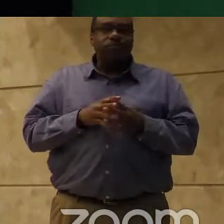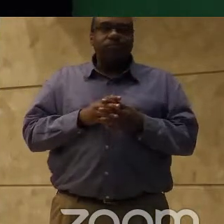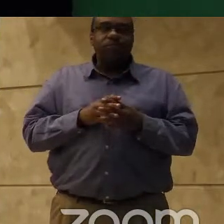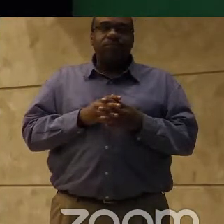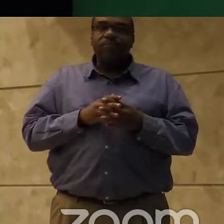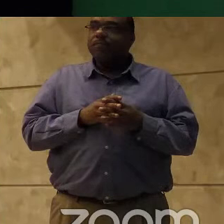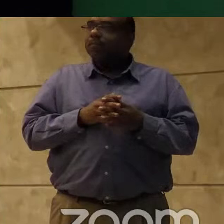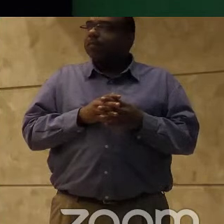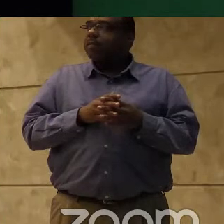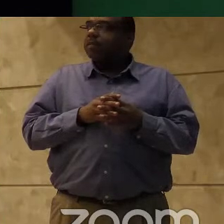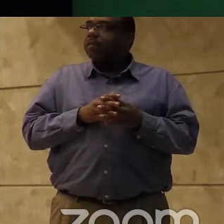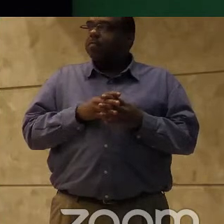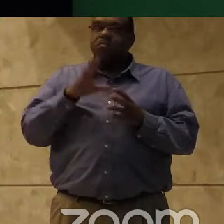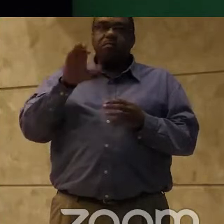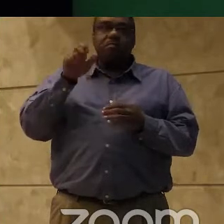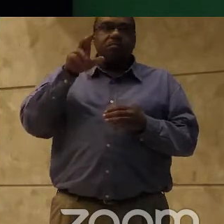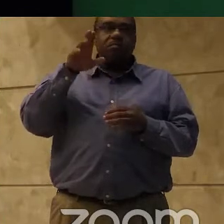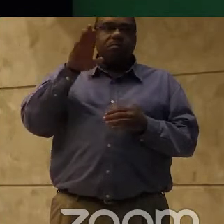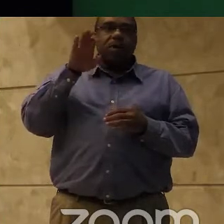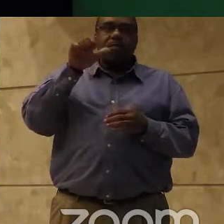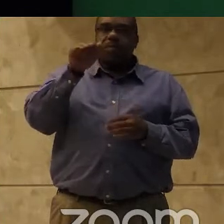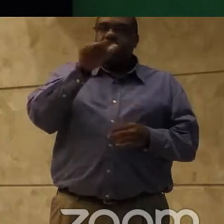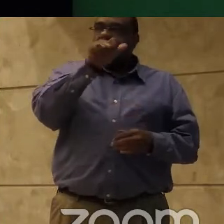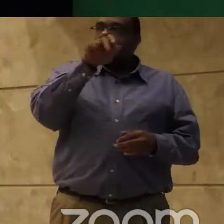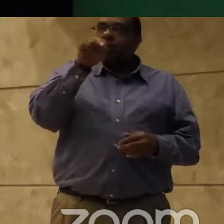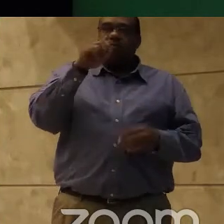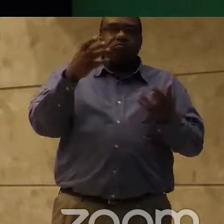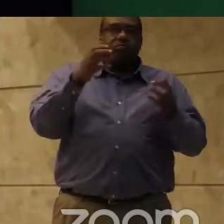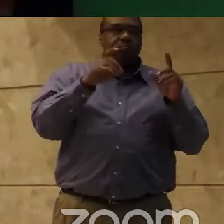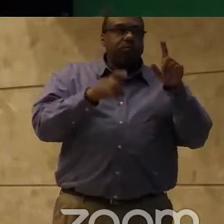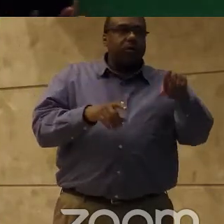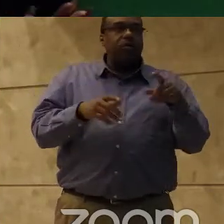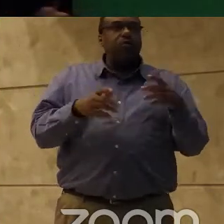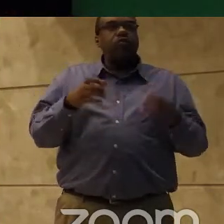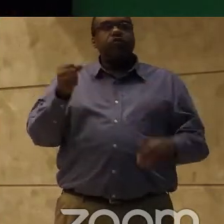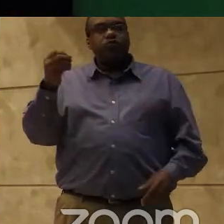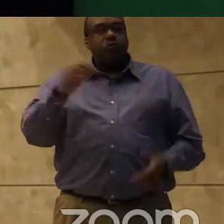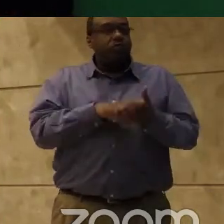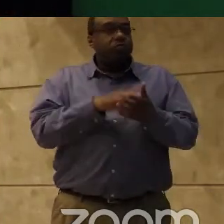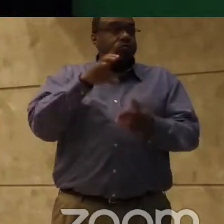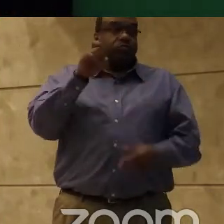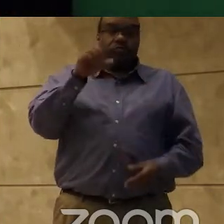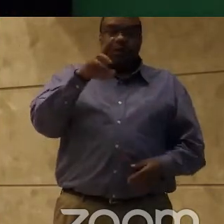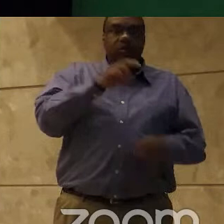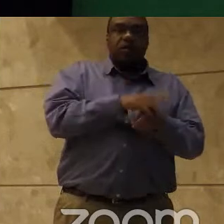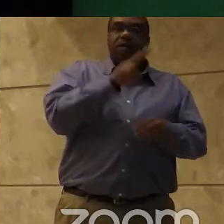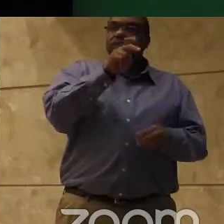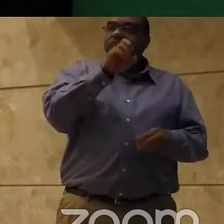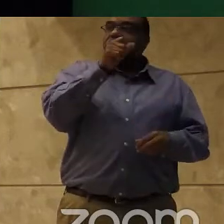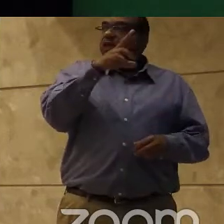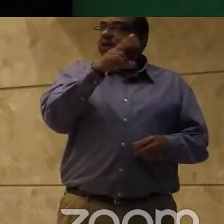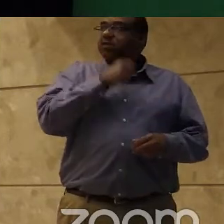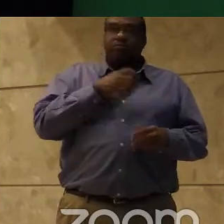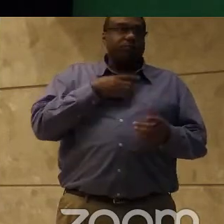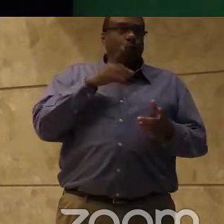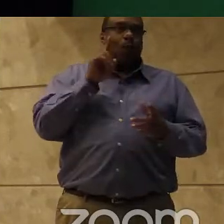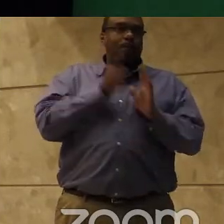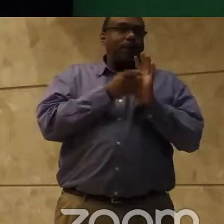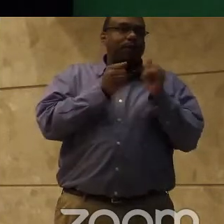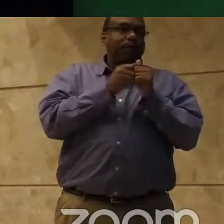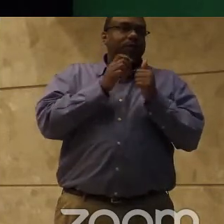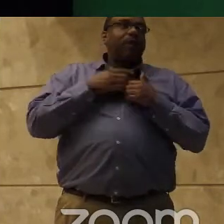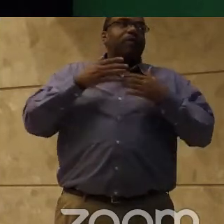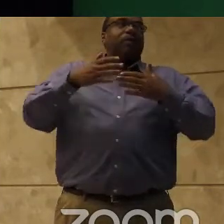is Barbara in here? Okay, so Dr. Vassar, I'm going to give you a minute to catch your breath. I'm going to